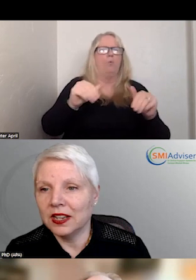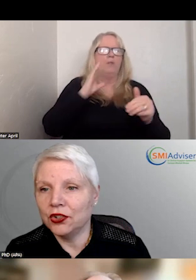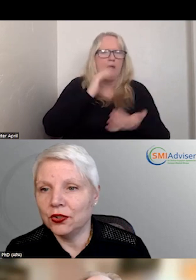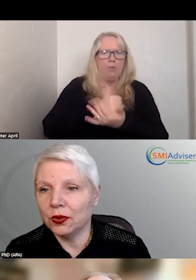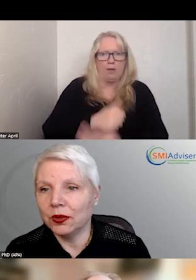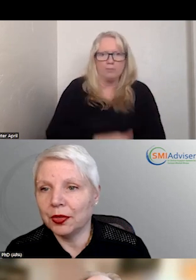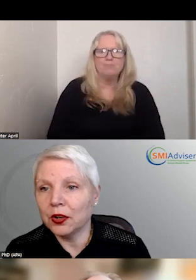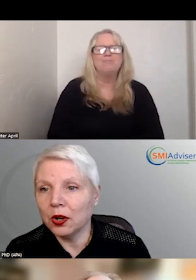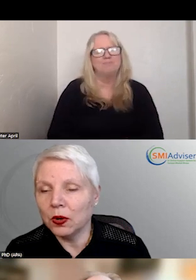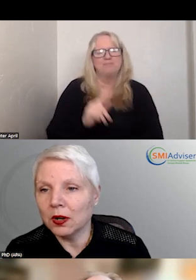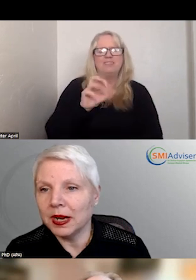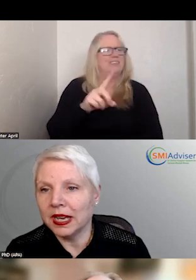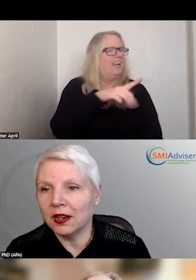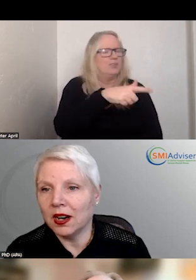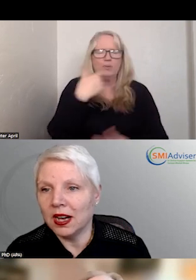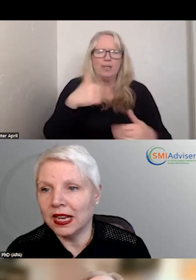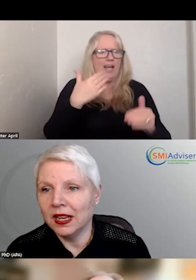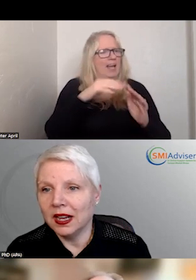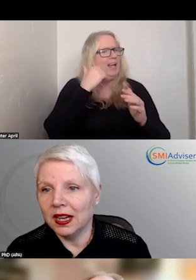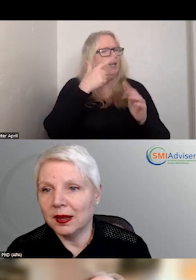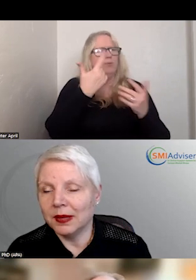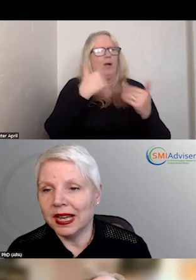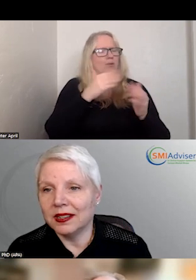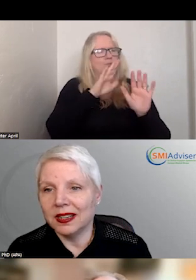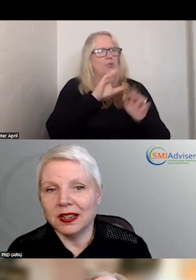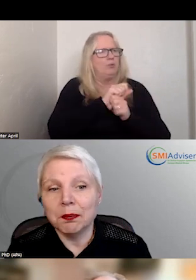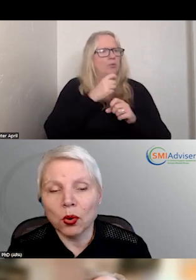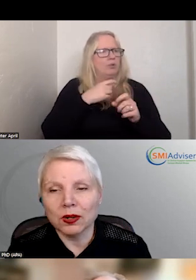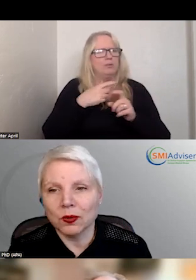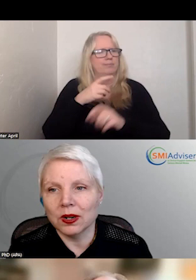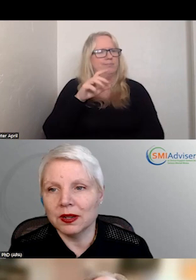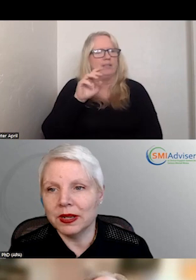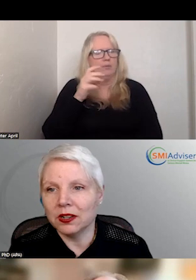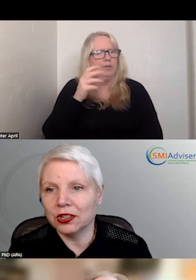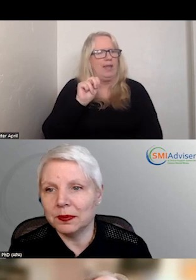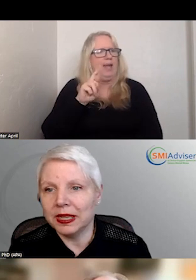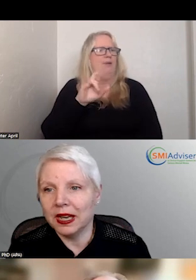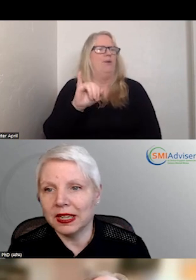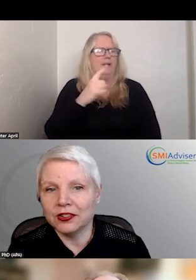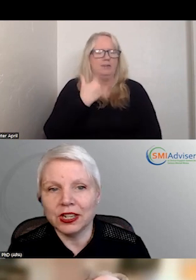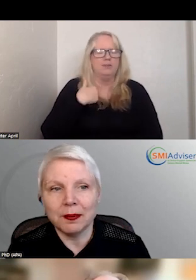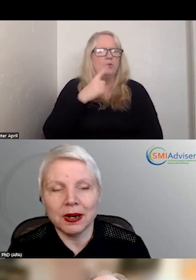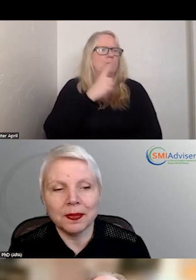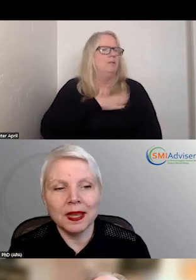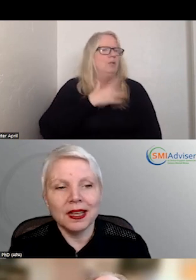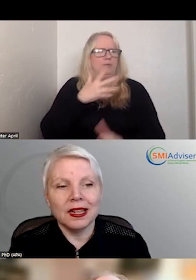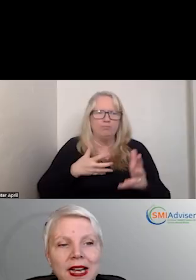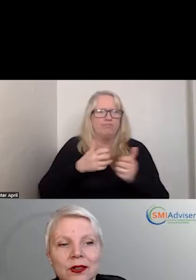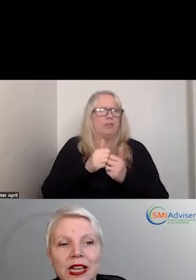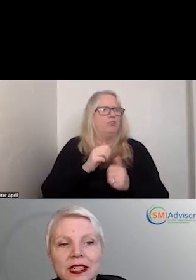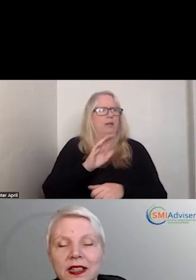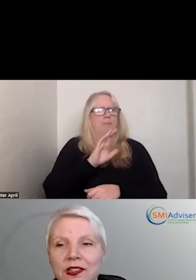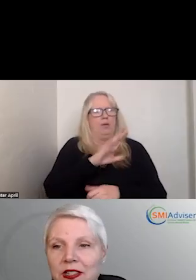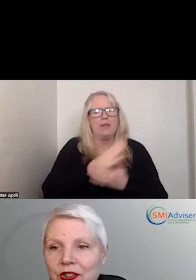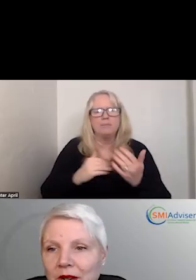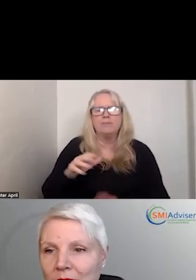Ted, as usual, thorough work by NRI and an important work that we all should be catching up on. Now,